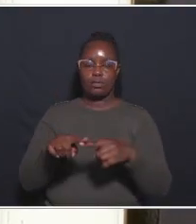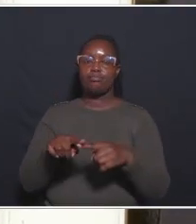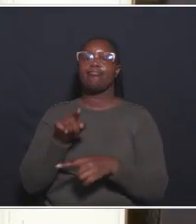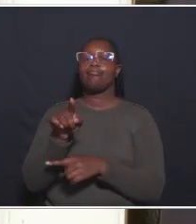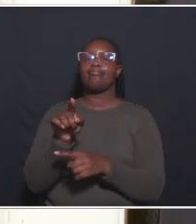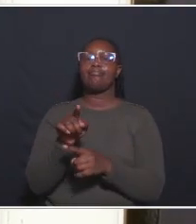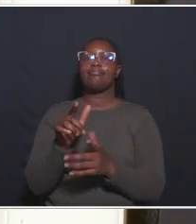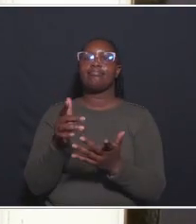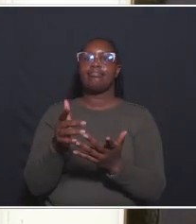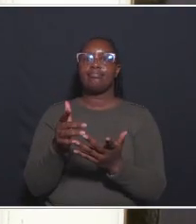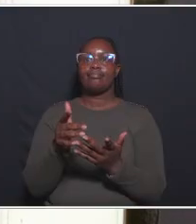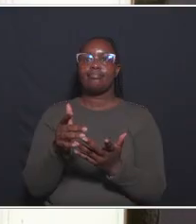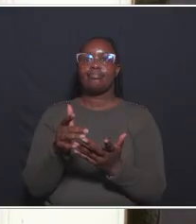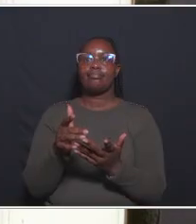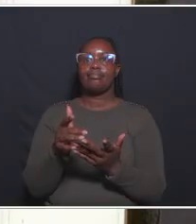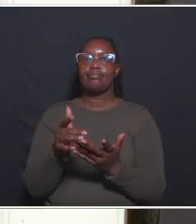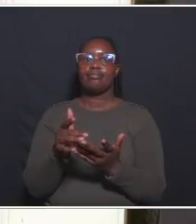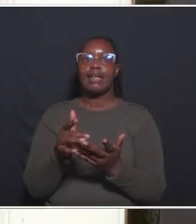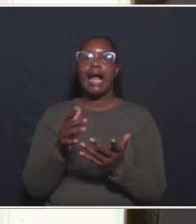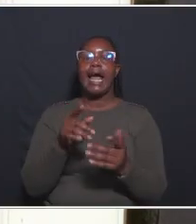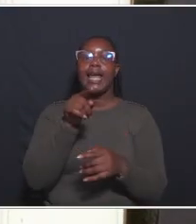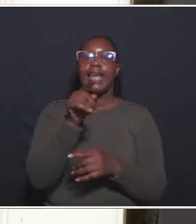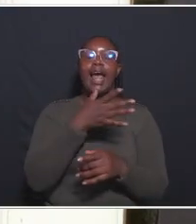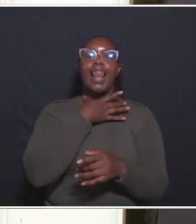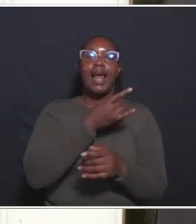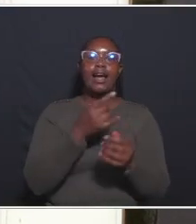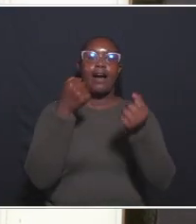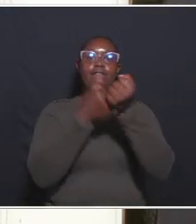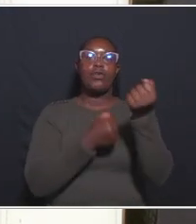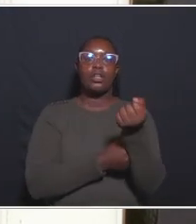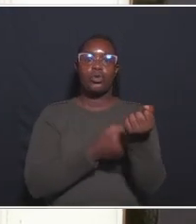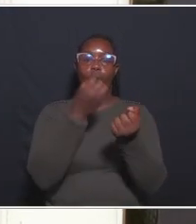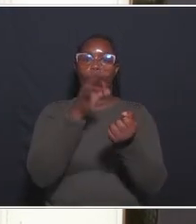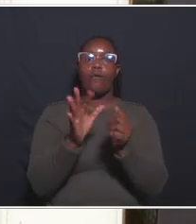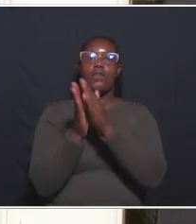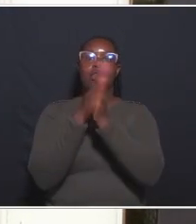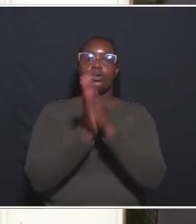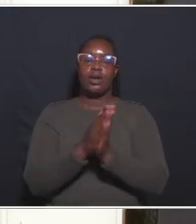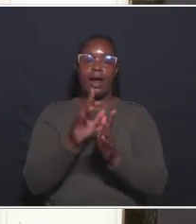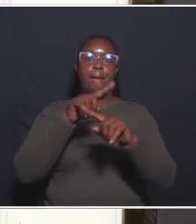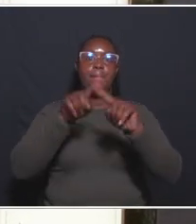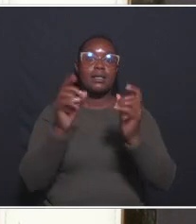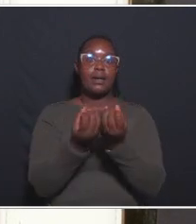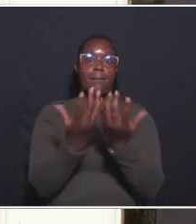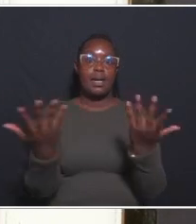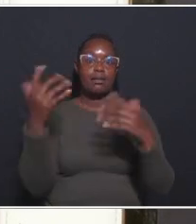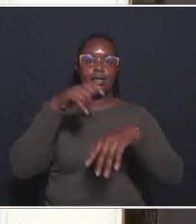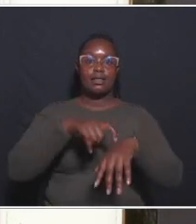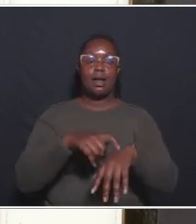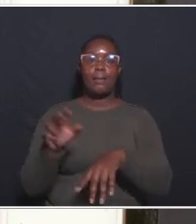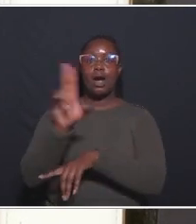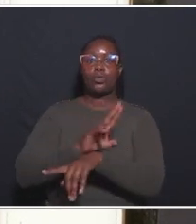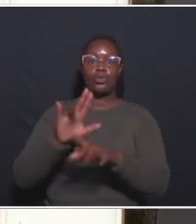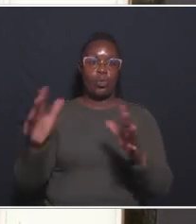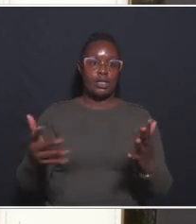it's like the foundation of the story, but most of the times I've just used a